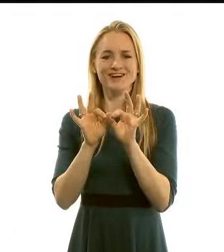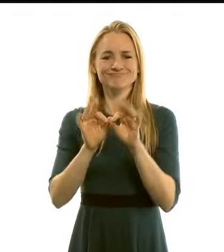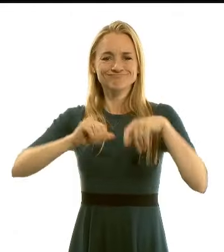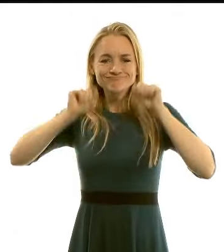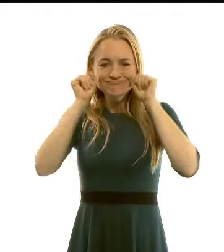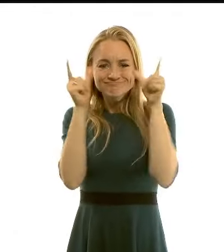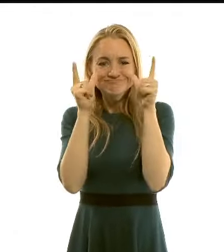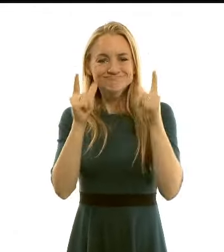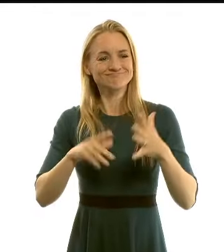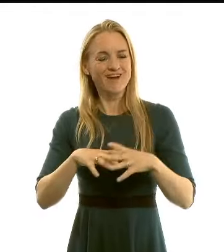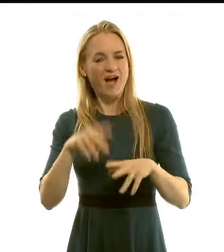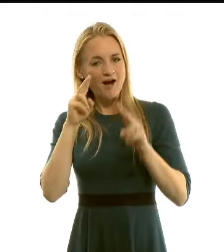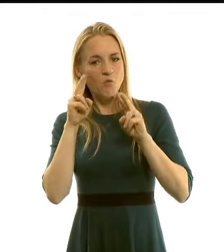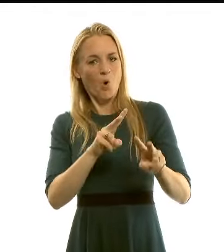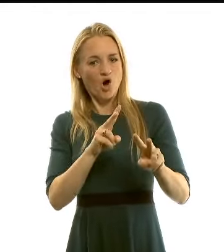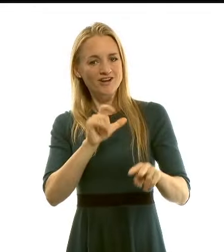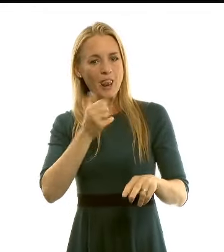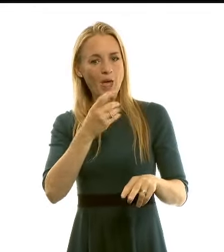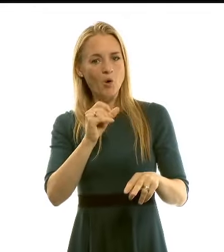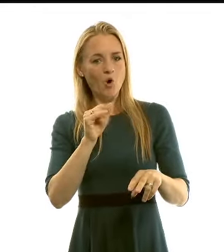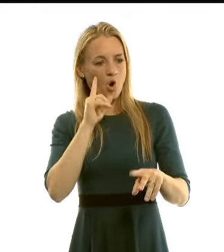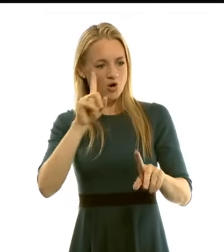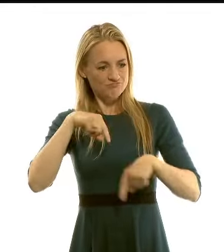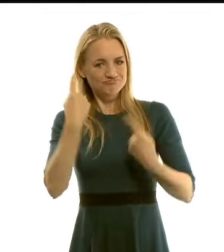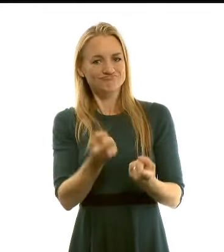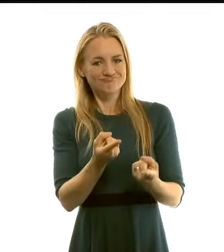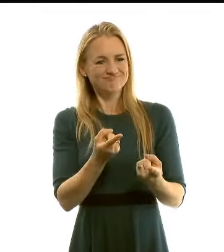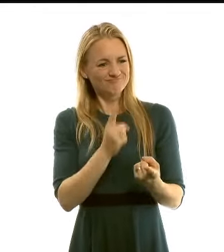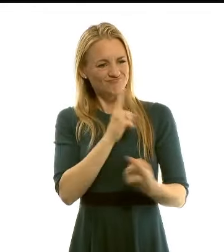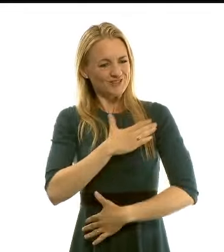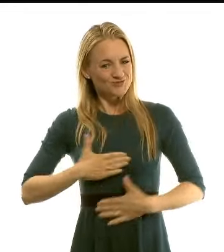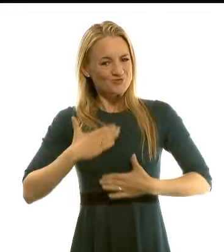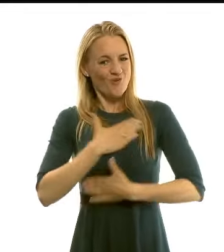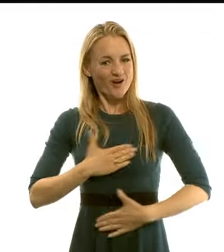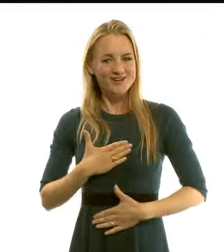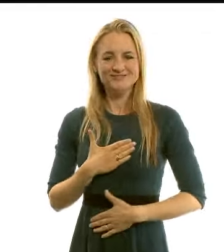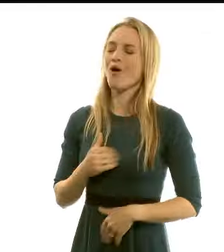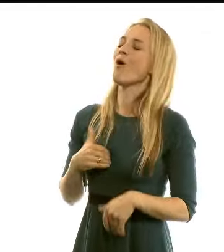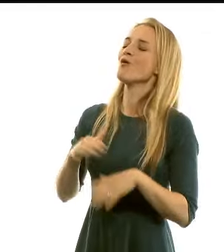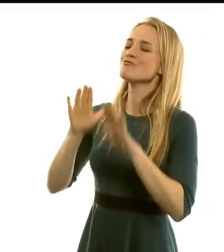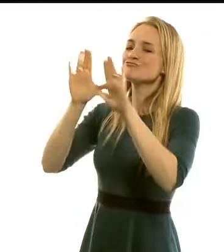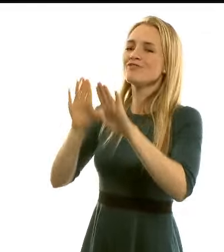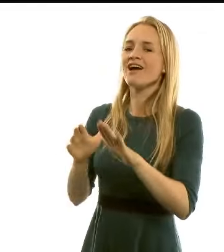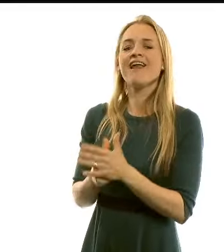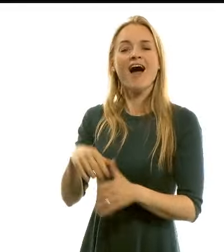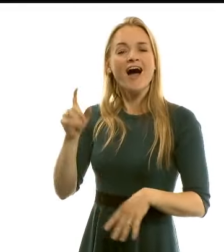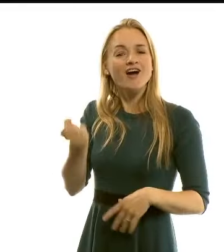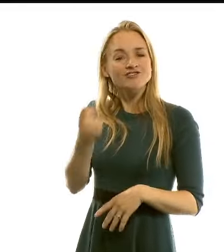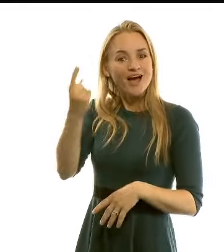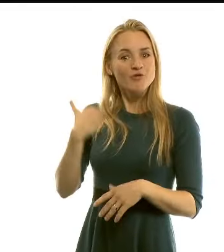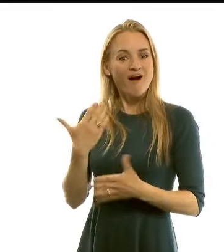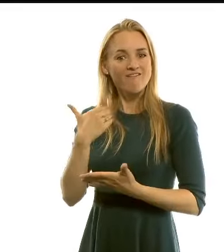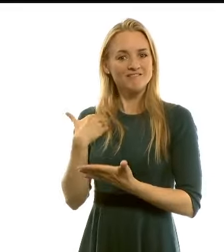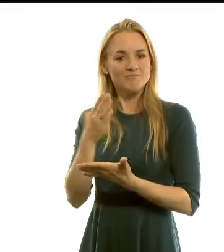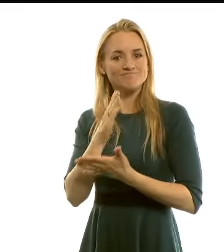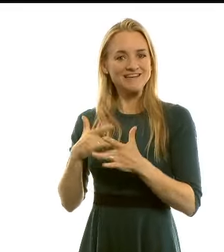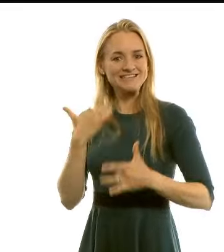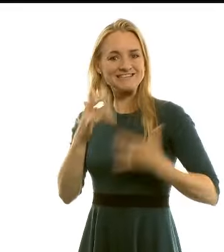bit of LegoCon and thoroughly enjoying it. Oh, I'm glad to Nice. hear it. Well, I understand, Jon, that you've got some very exciting news to share with